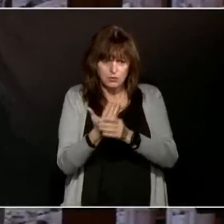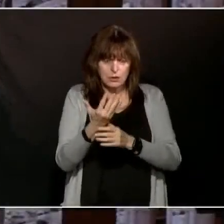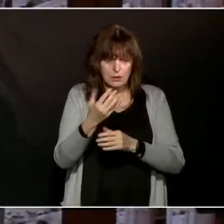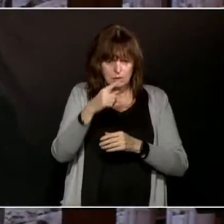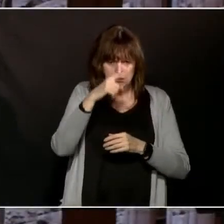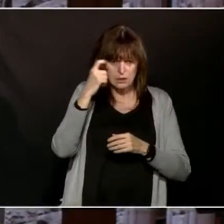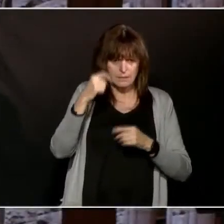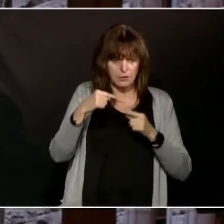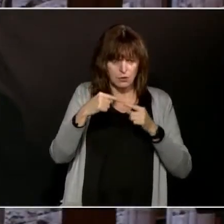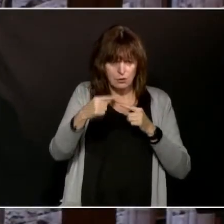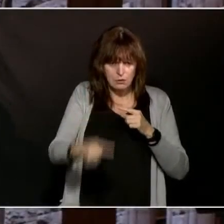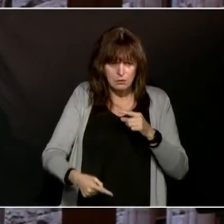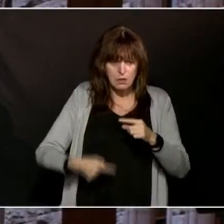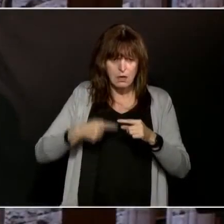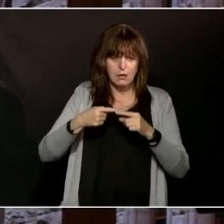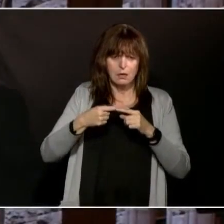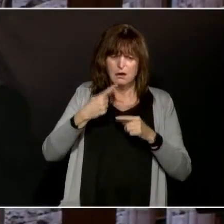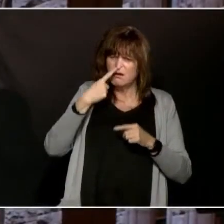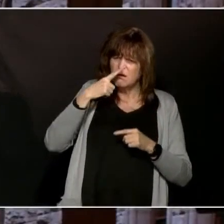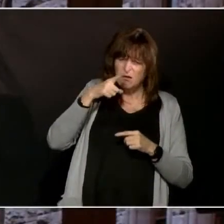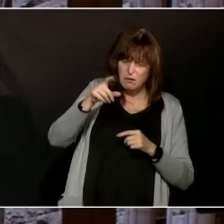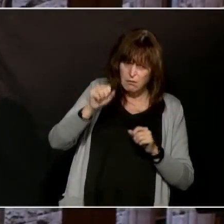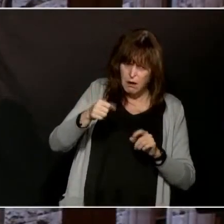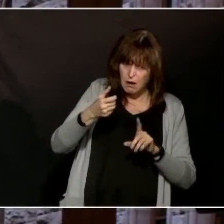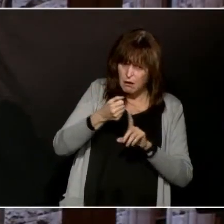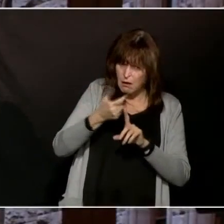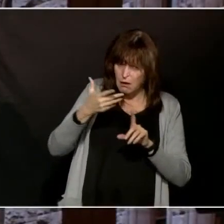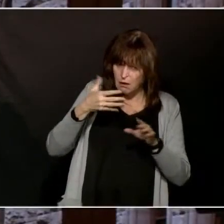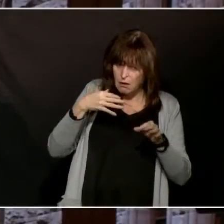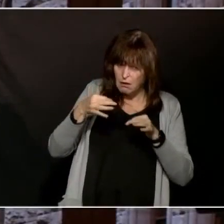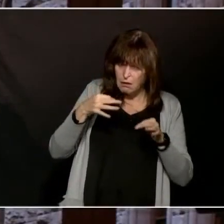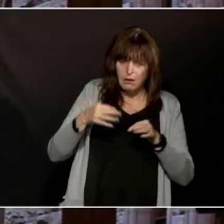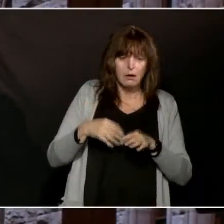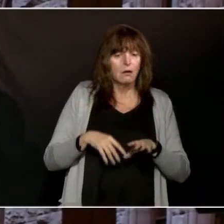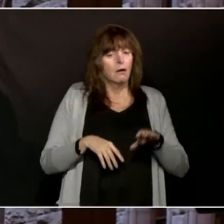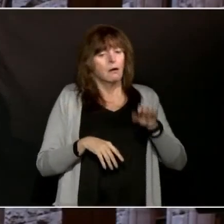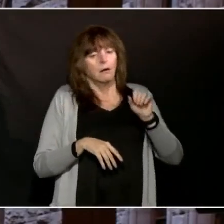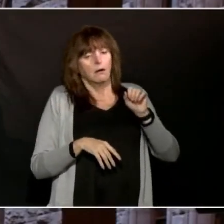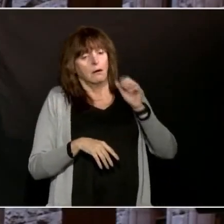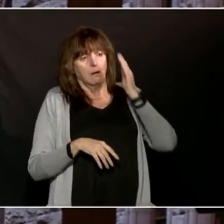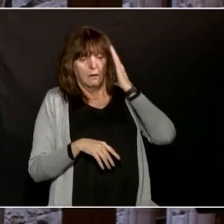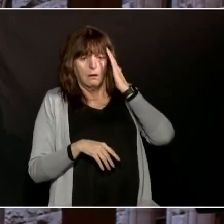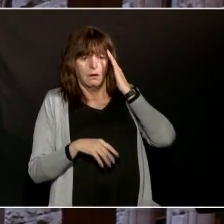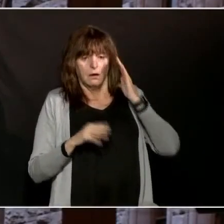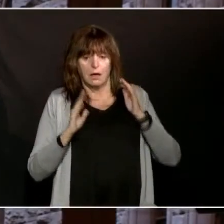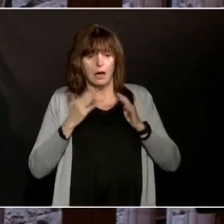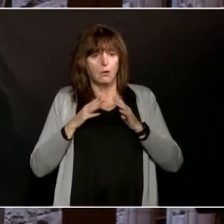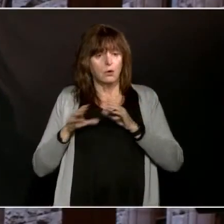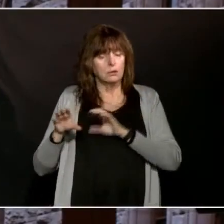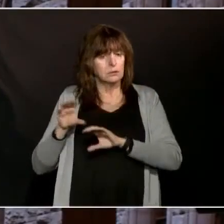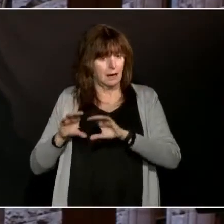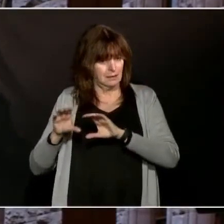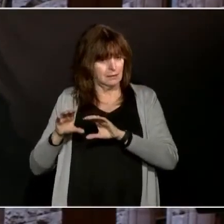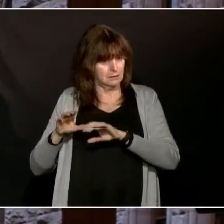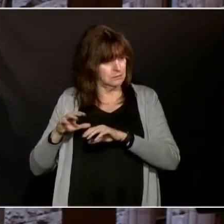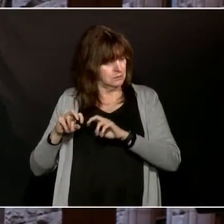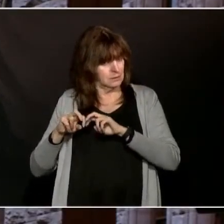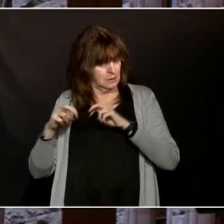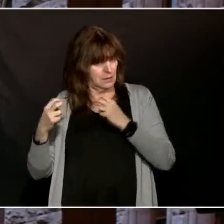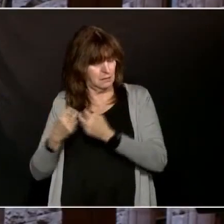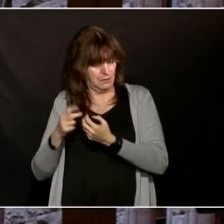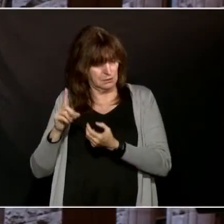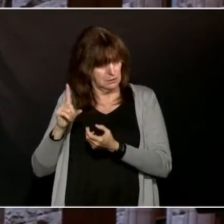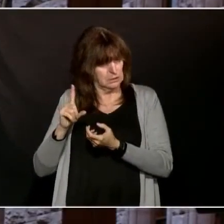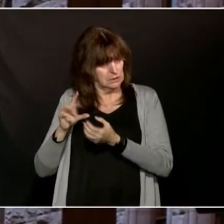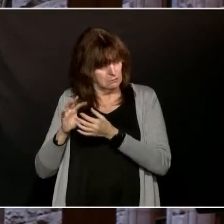Yeah, seasonality, it's a discussion. I know our science table has looked at some aspects there. We have seen that we